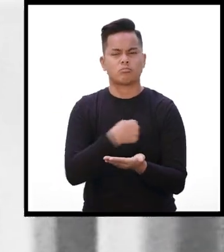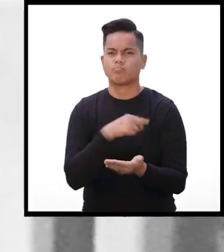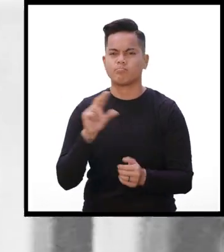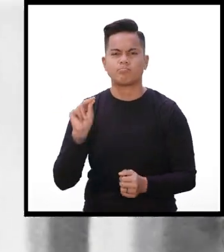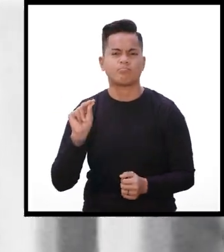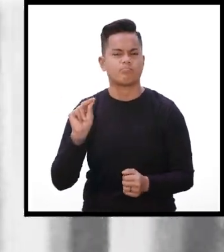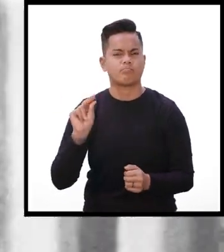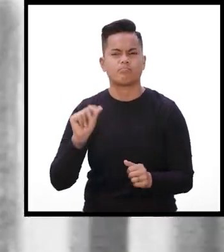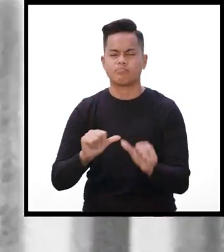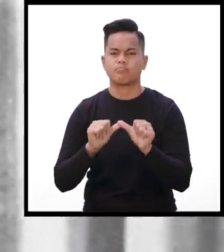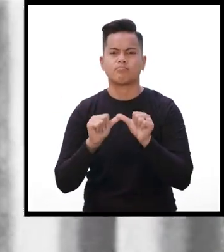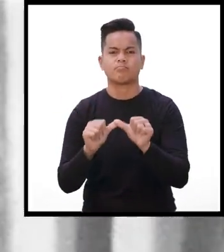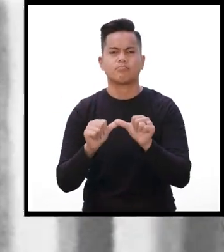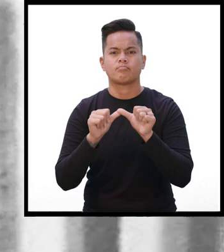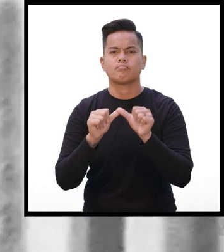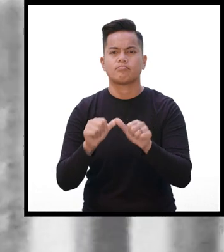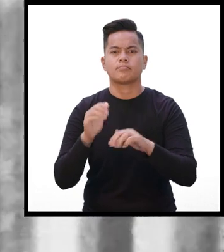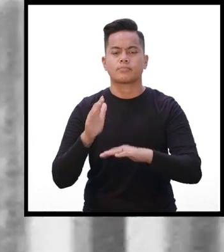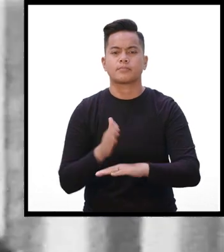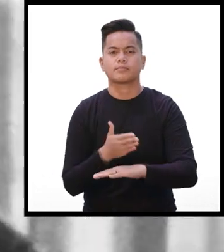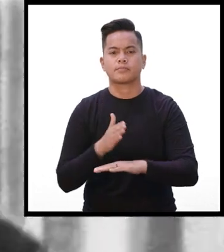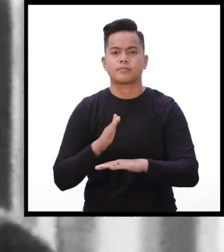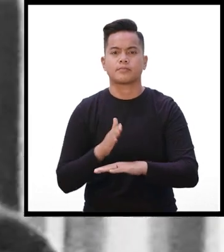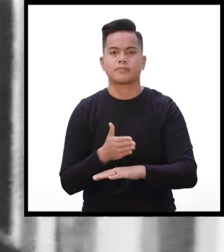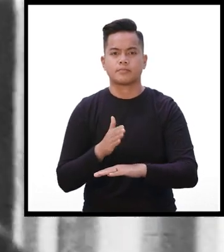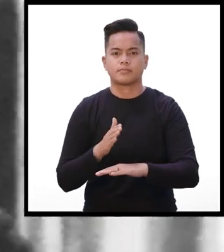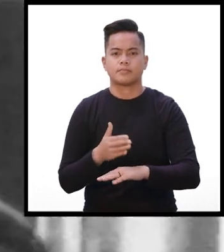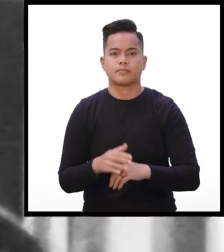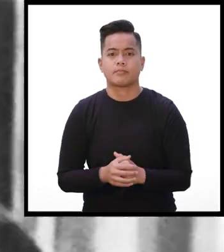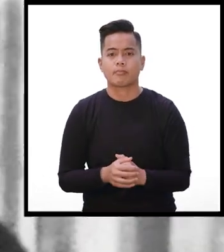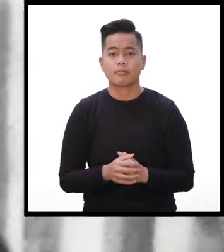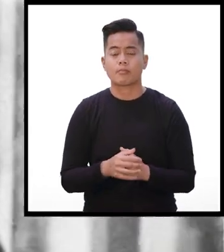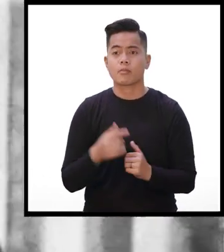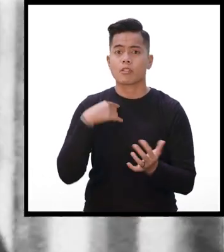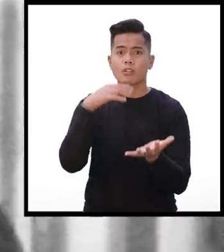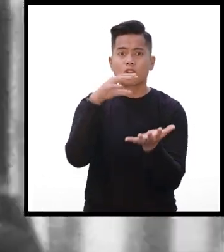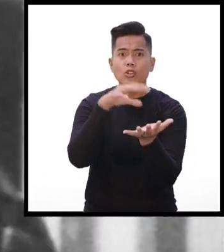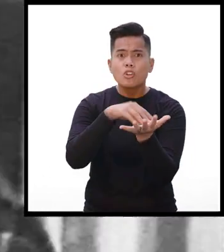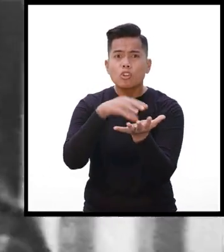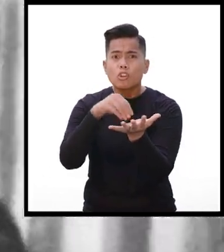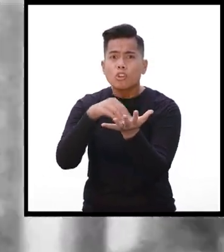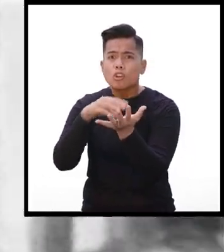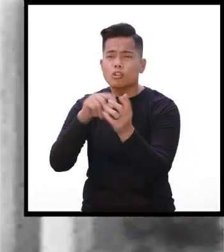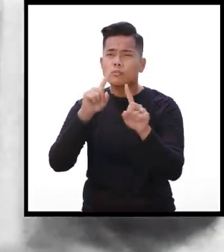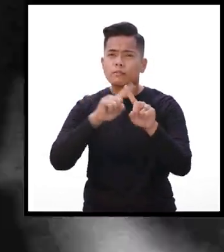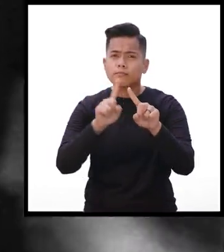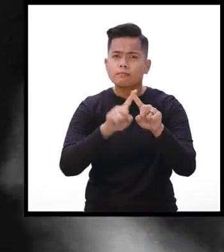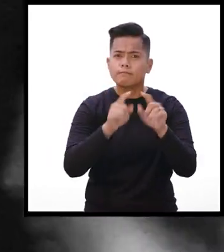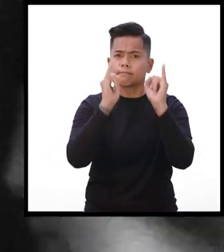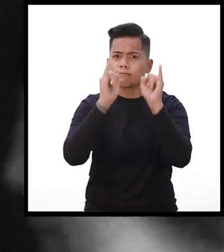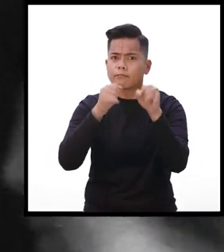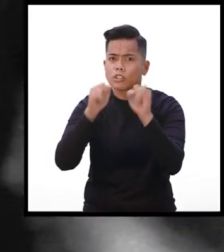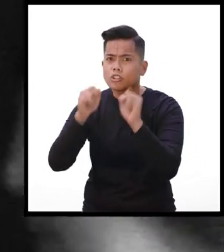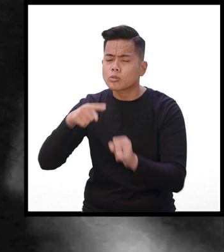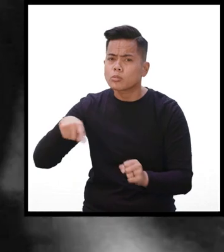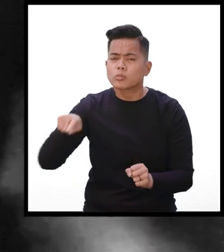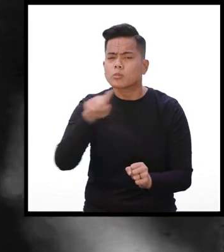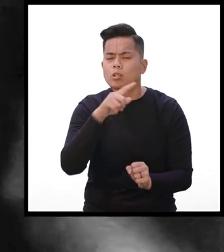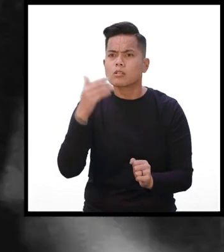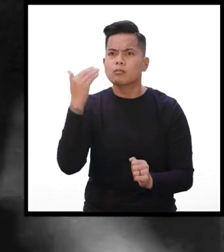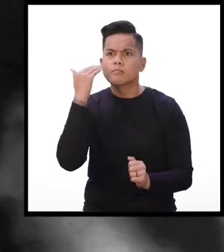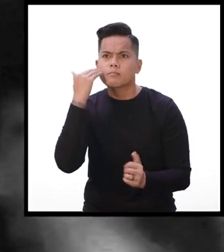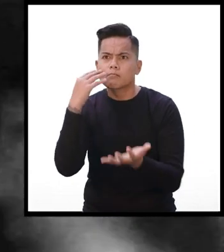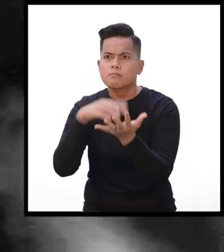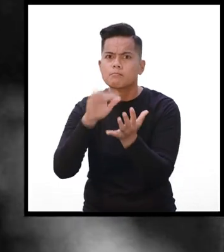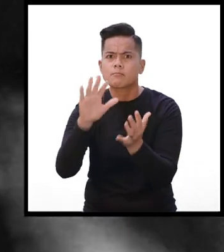Dennis Billups, 504 sit-in participant, a black man with a cane. The more we learn about all of our disabilities inside of our own